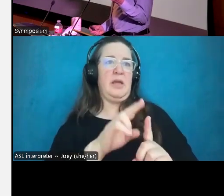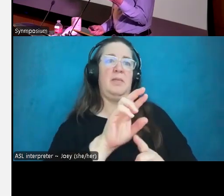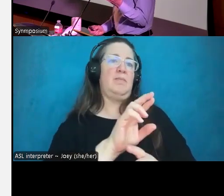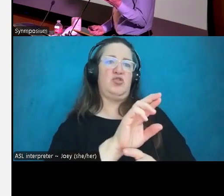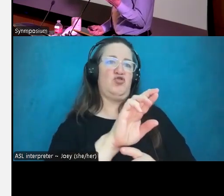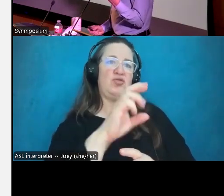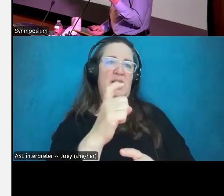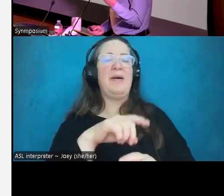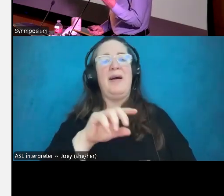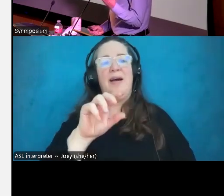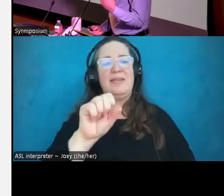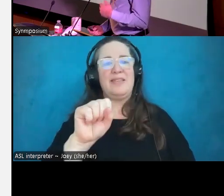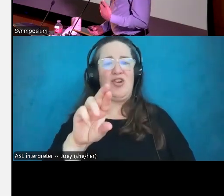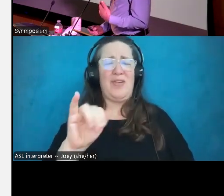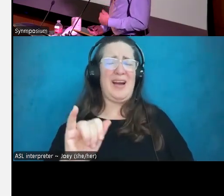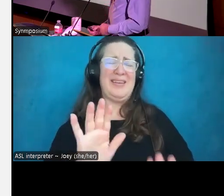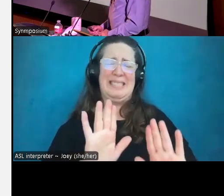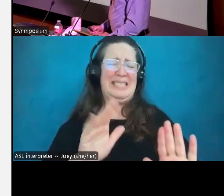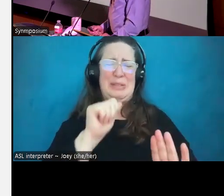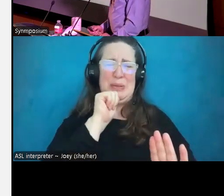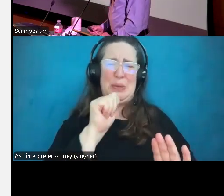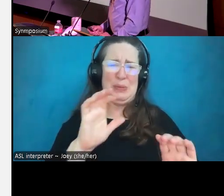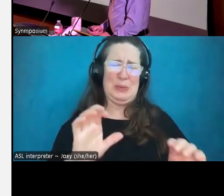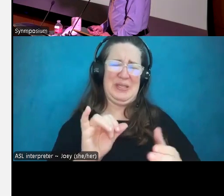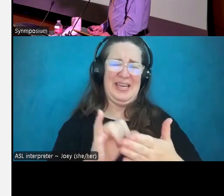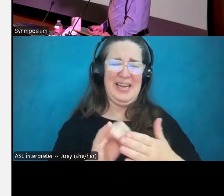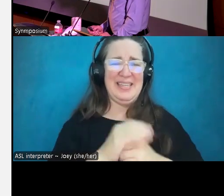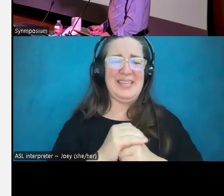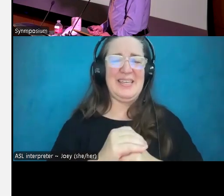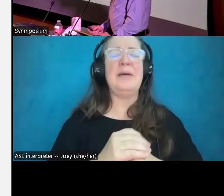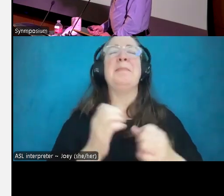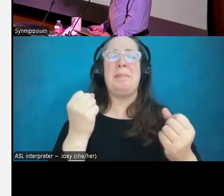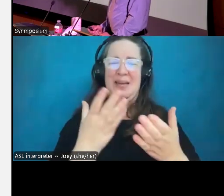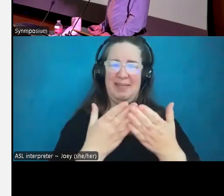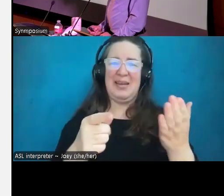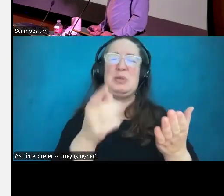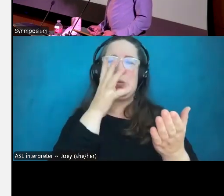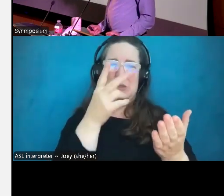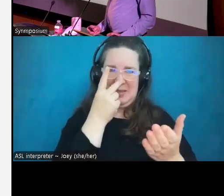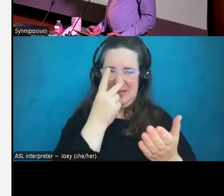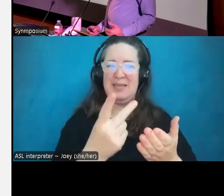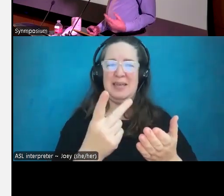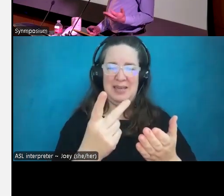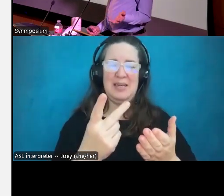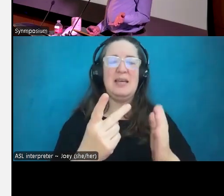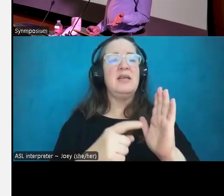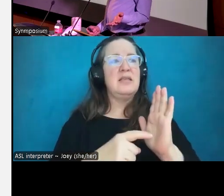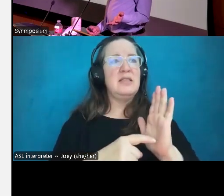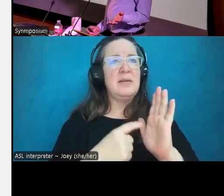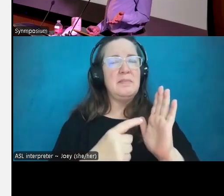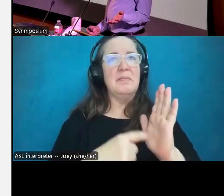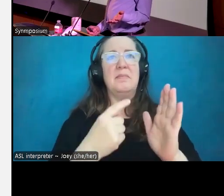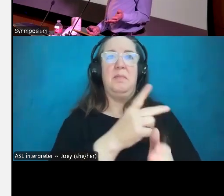right? So there's a bunch of different things that you'll see. First of all, I do see some patients with what I call just